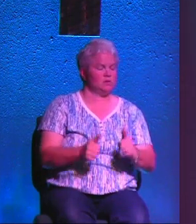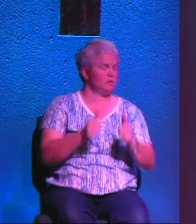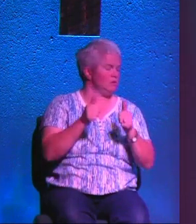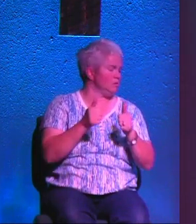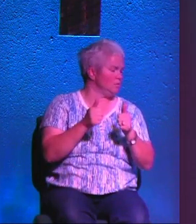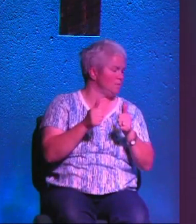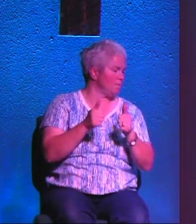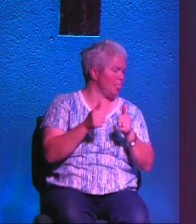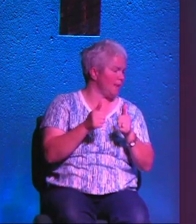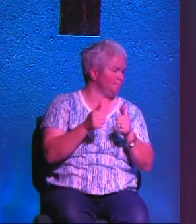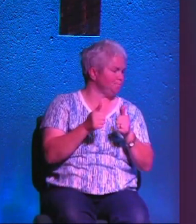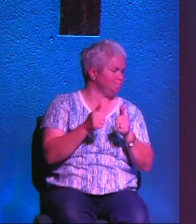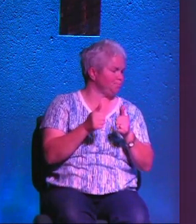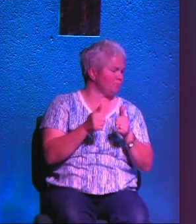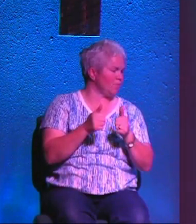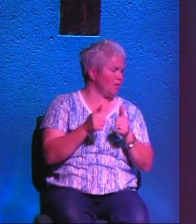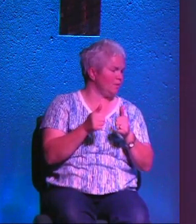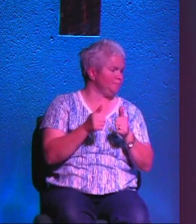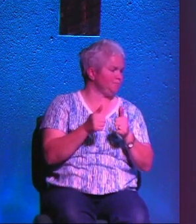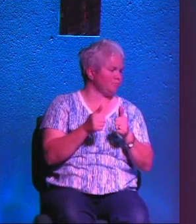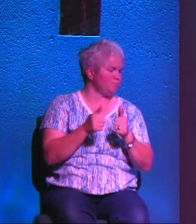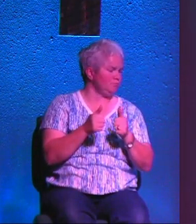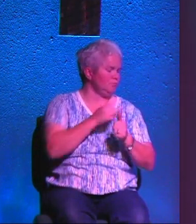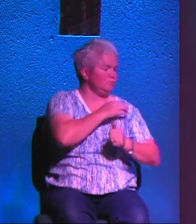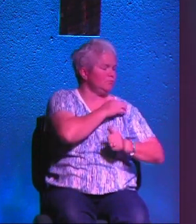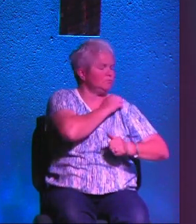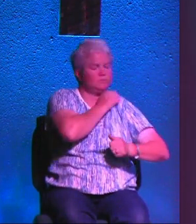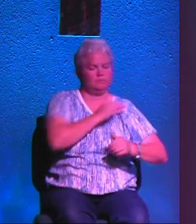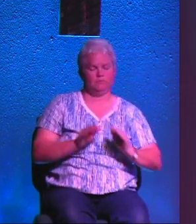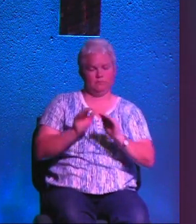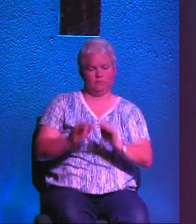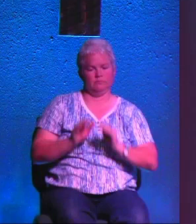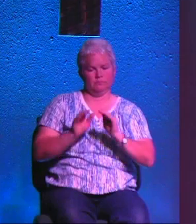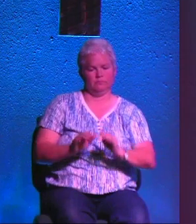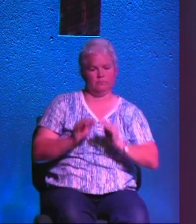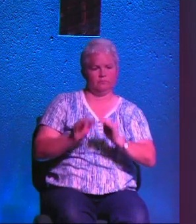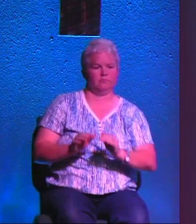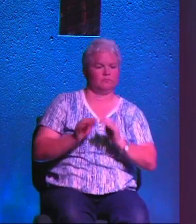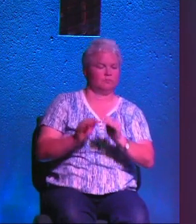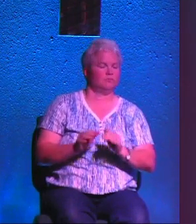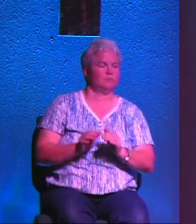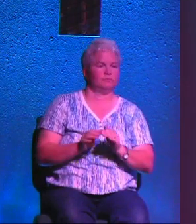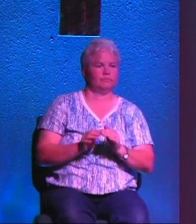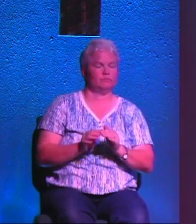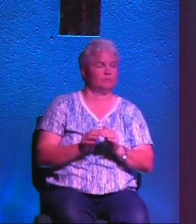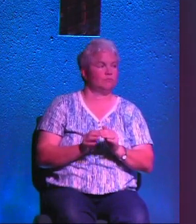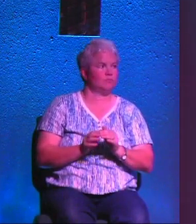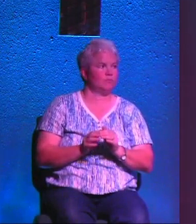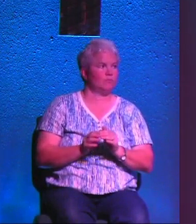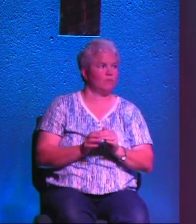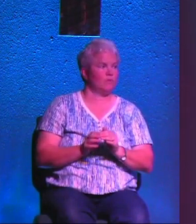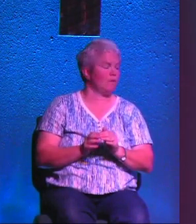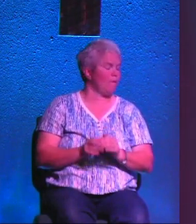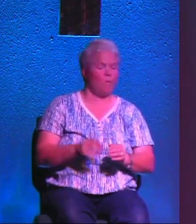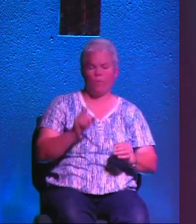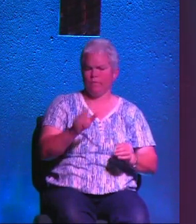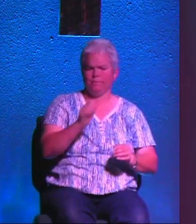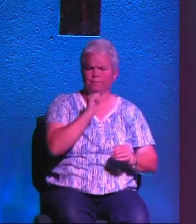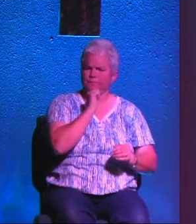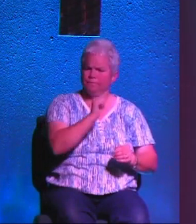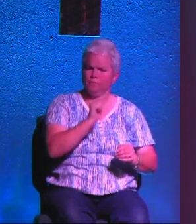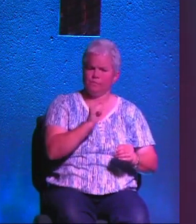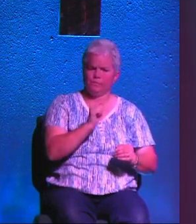life that is a little bit more comfortable, but we don't need the extravagance, right? We just don't need